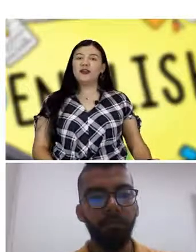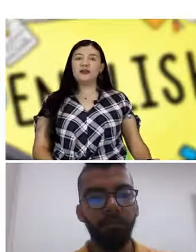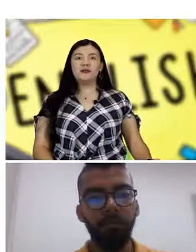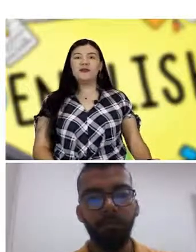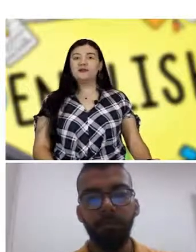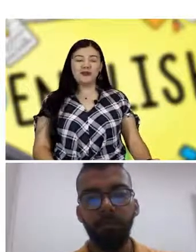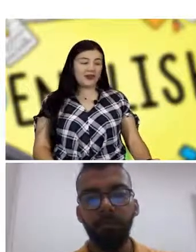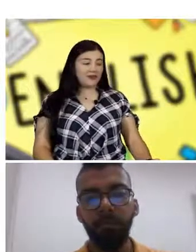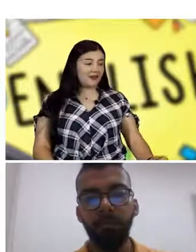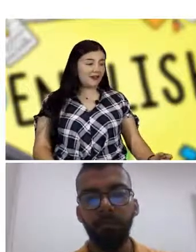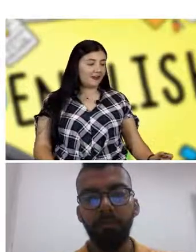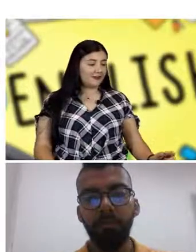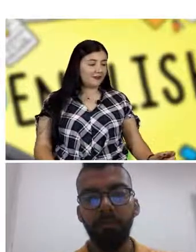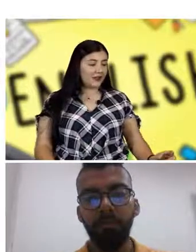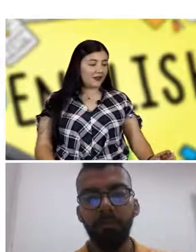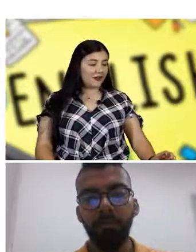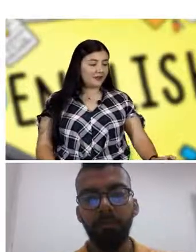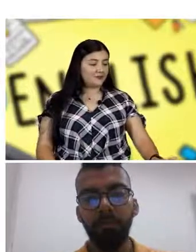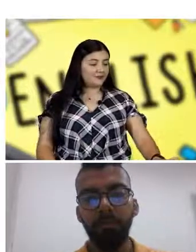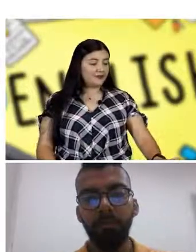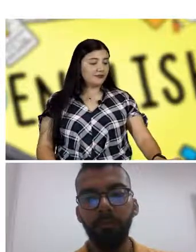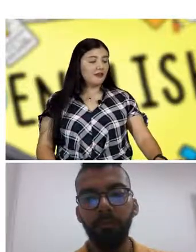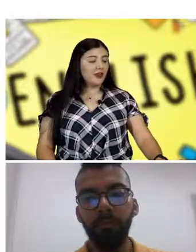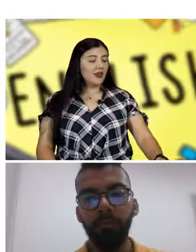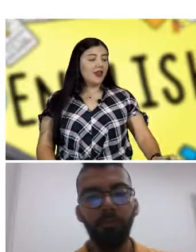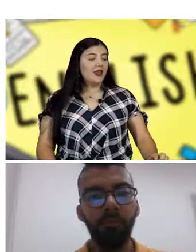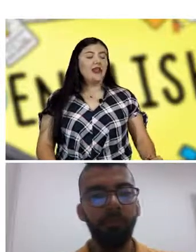Consuelo, Jerónimo. Very good. Very good.